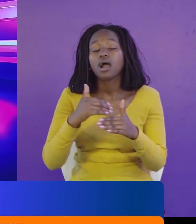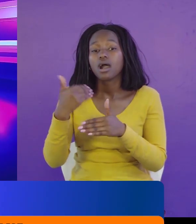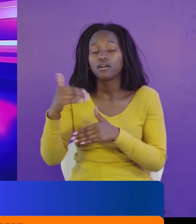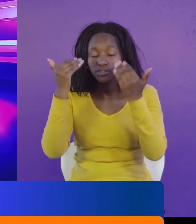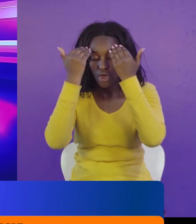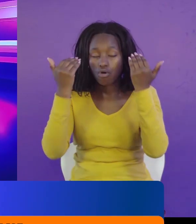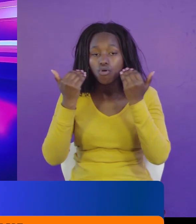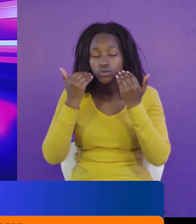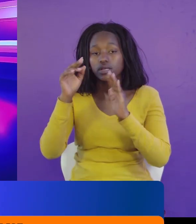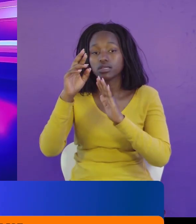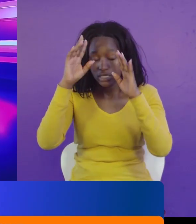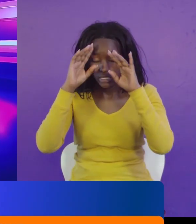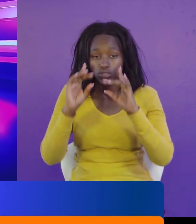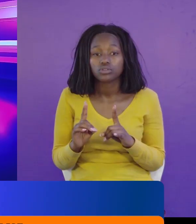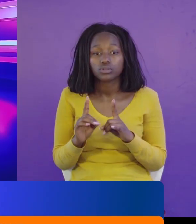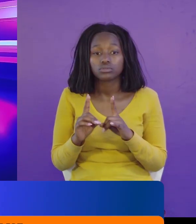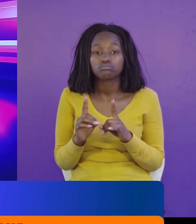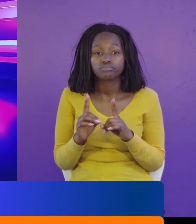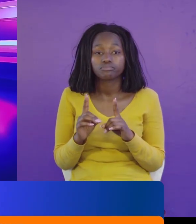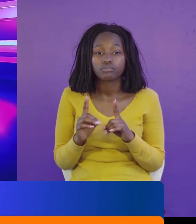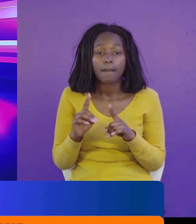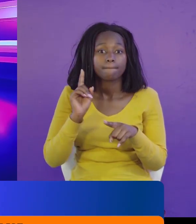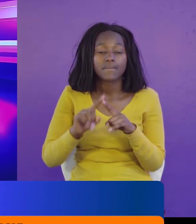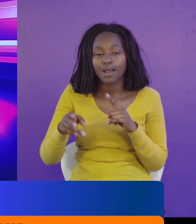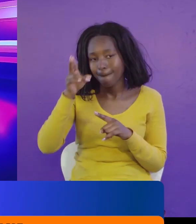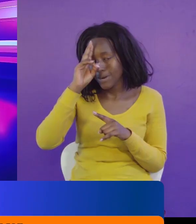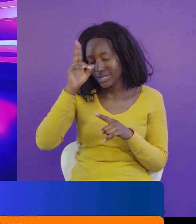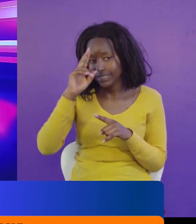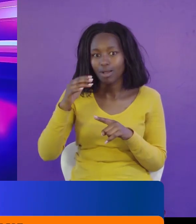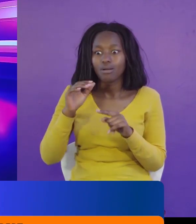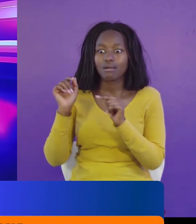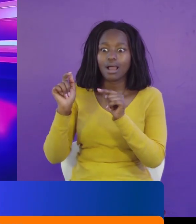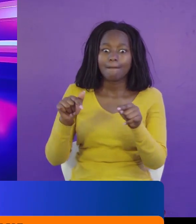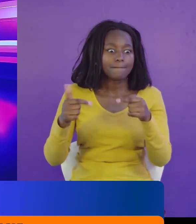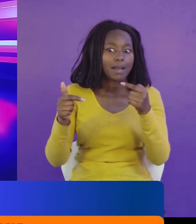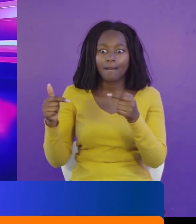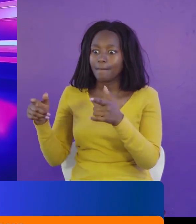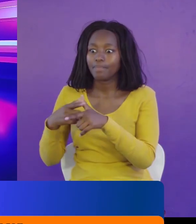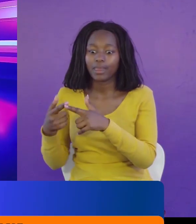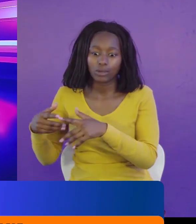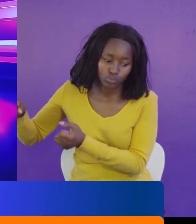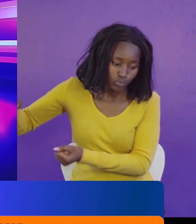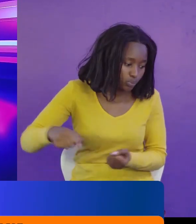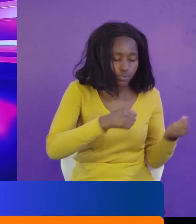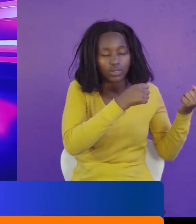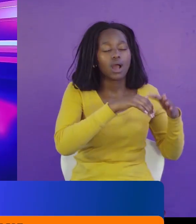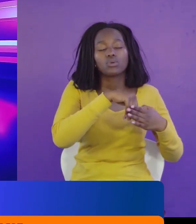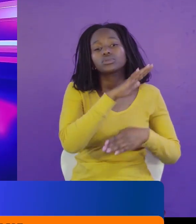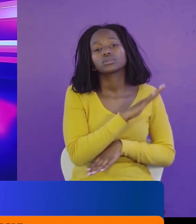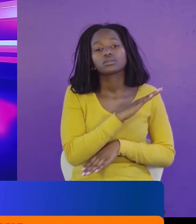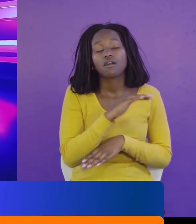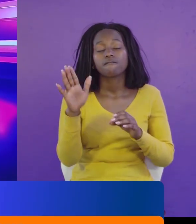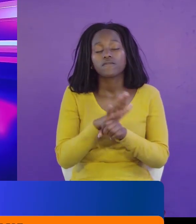dead after a confrontation with the police, who dragged her away out of the premises. Now, you can get more on that story on